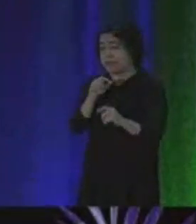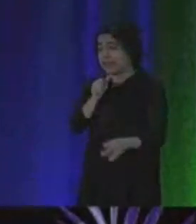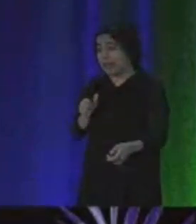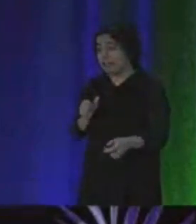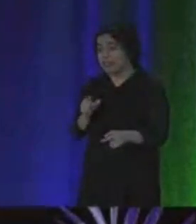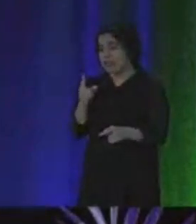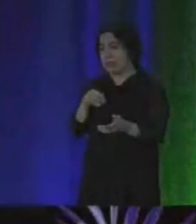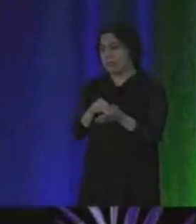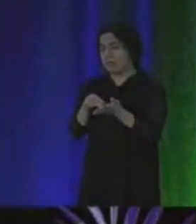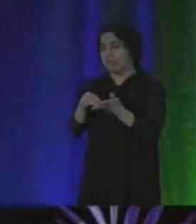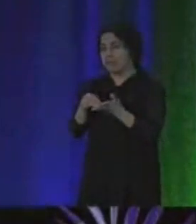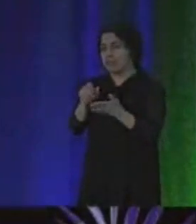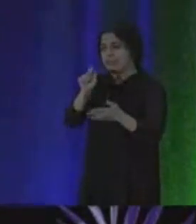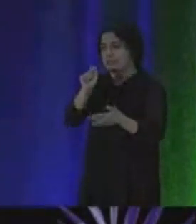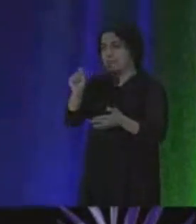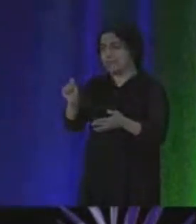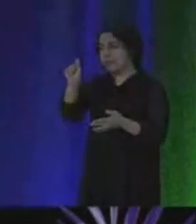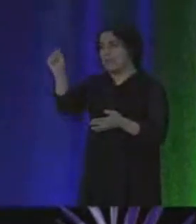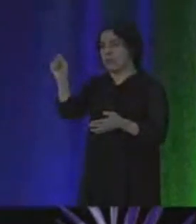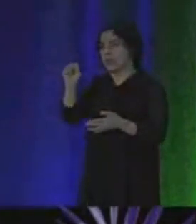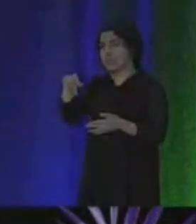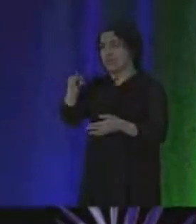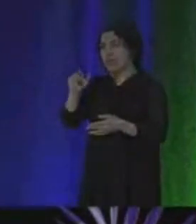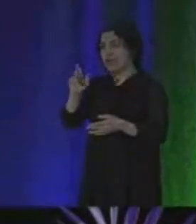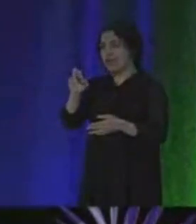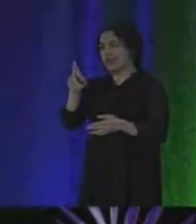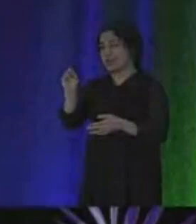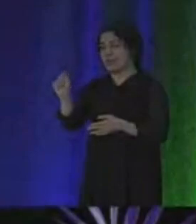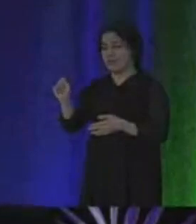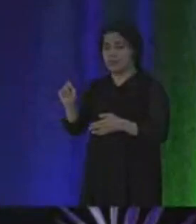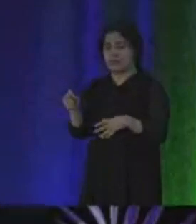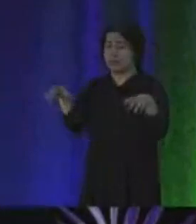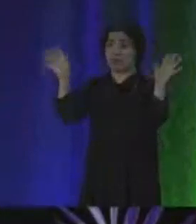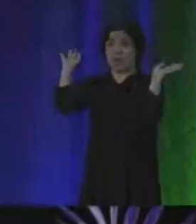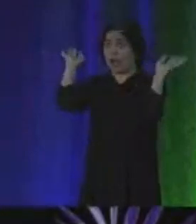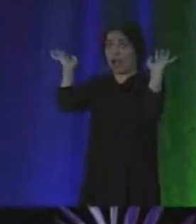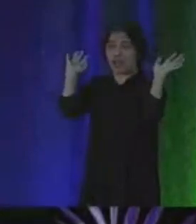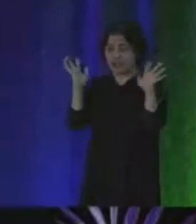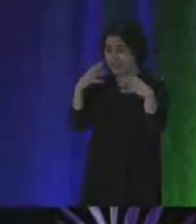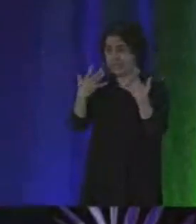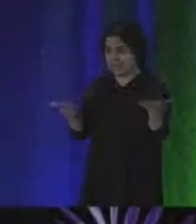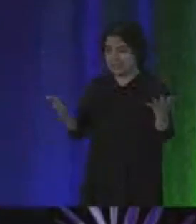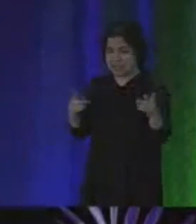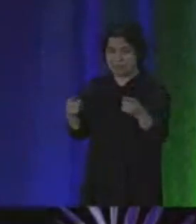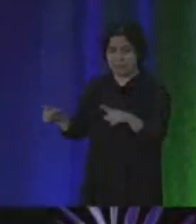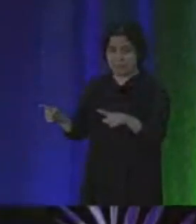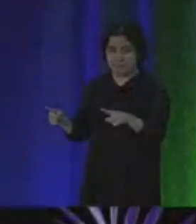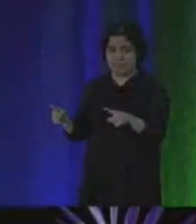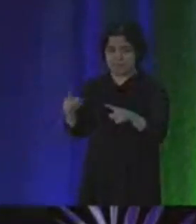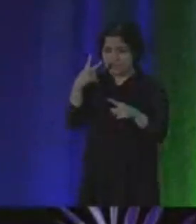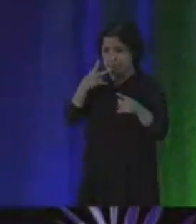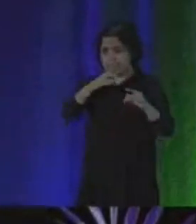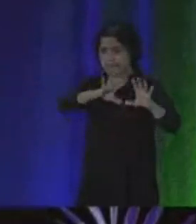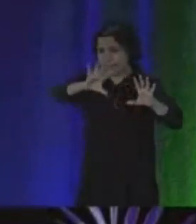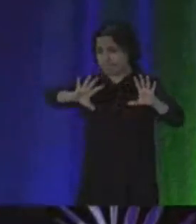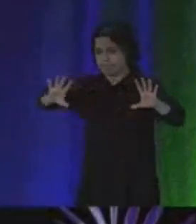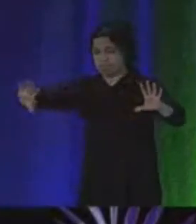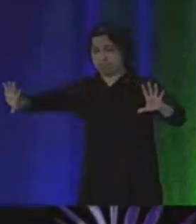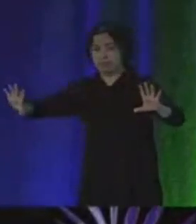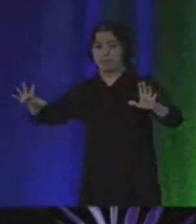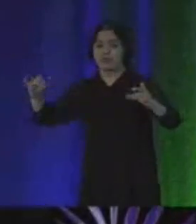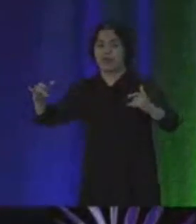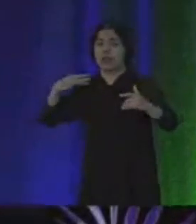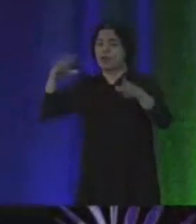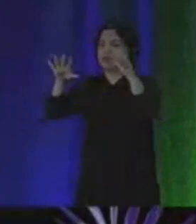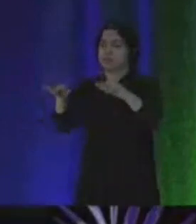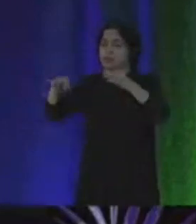Right? Wow, look at that. Oh my God, there's so much crazy stuff going on. So I'm just gonna go top down on